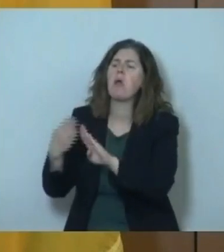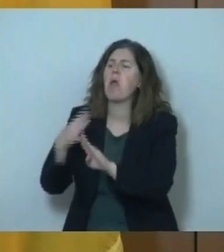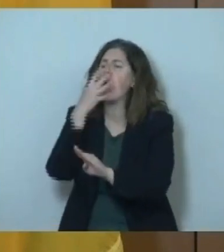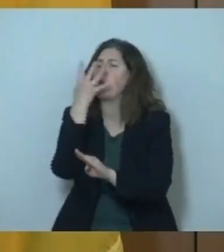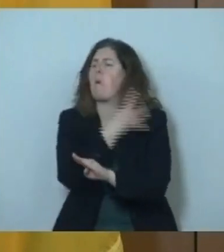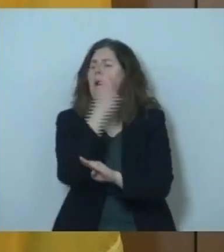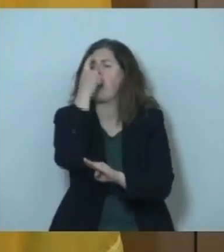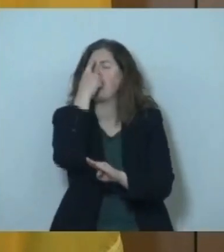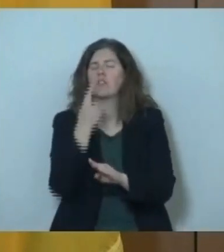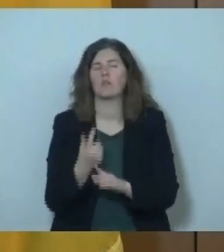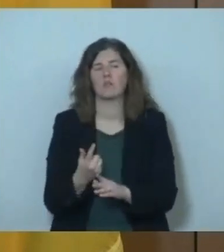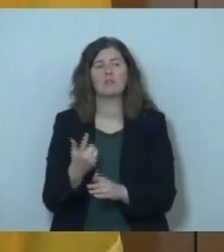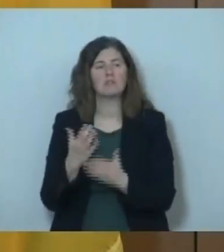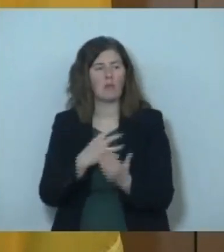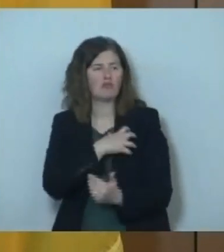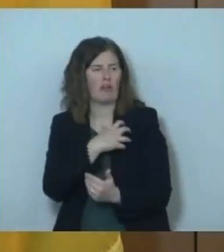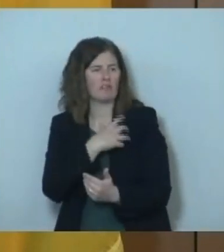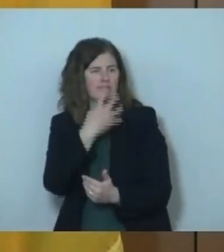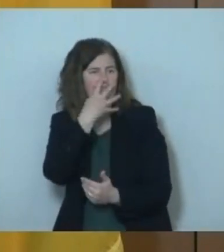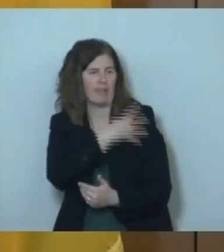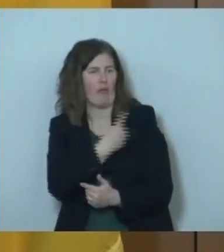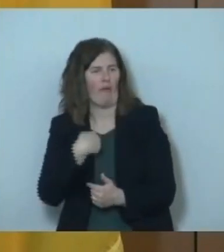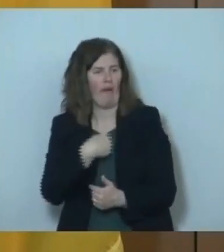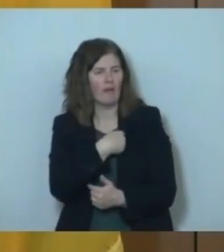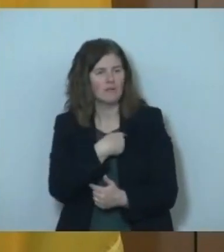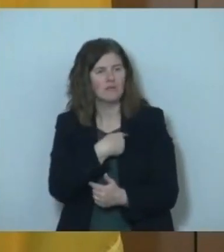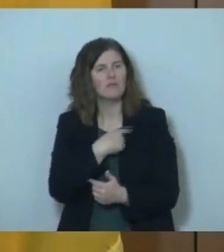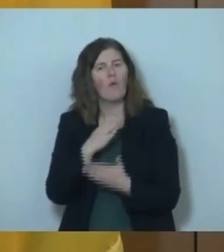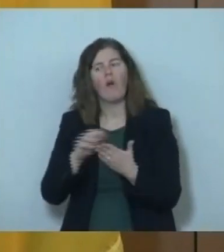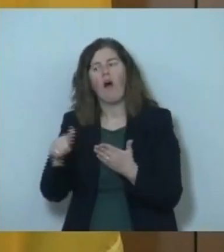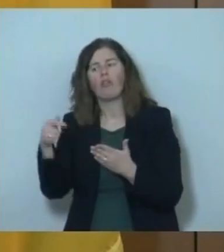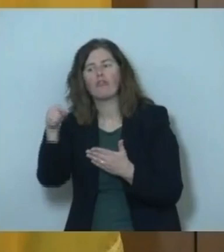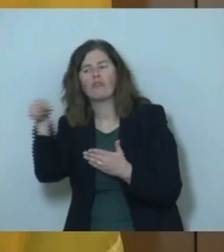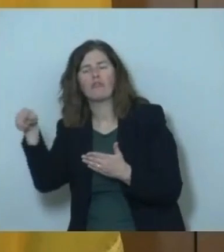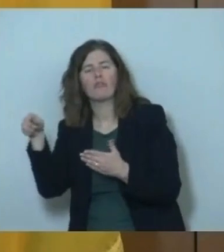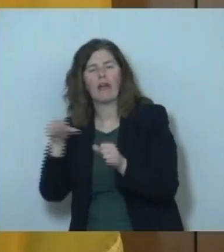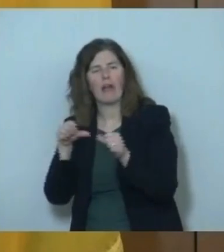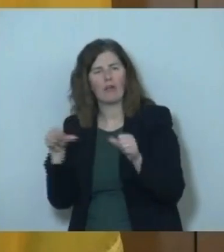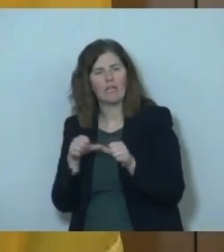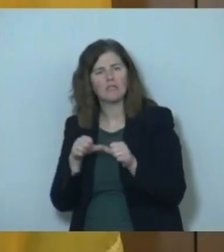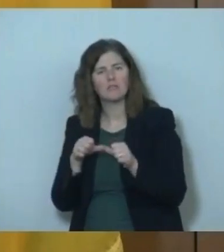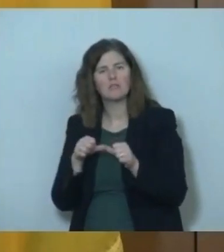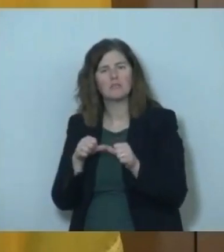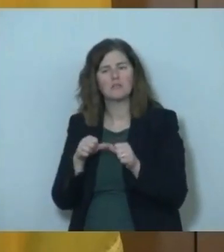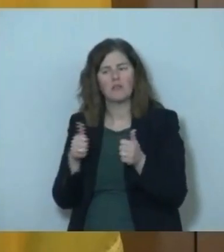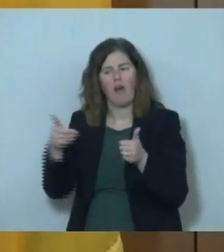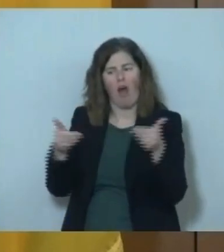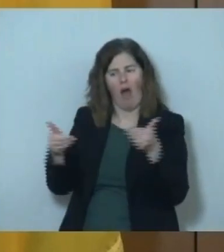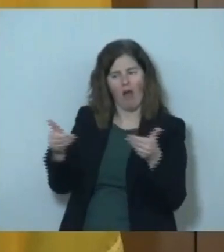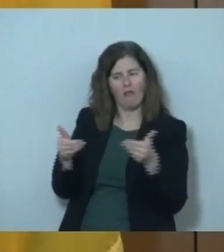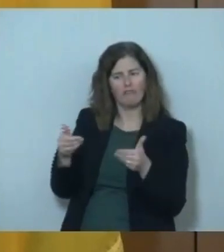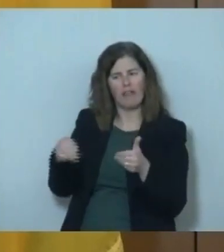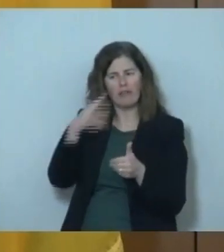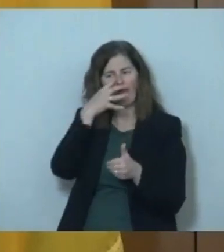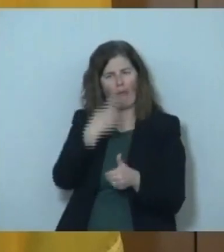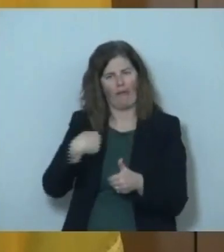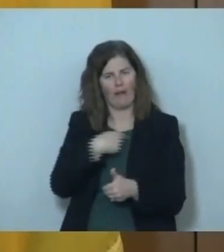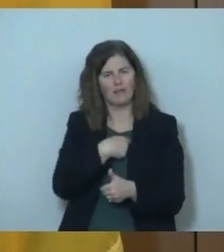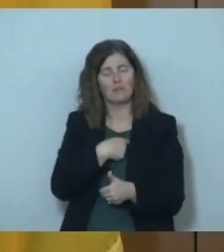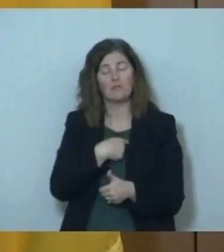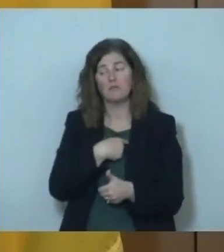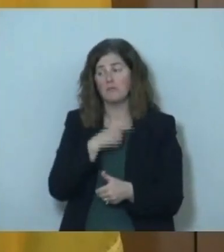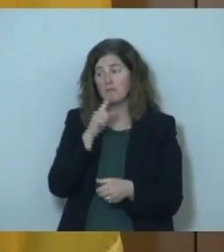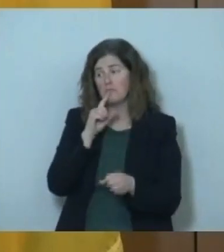and we've had some sheriffs do that, and other elected leaders or personnel hired by local government. There